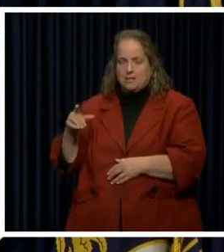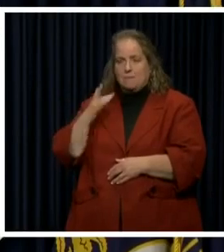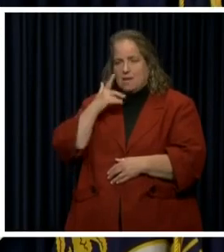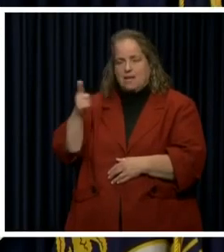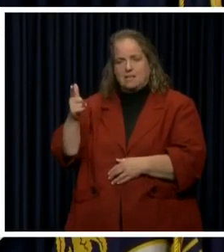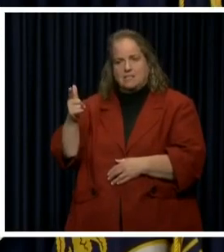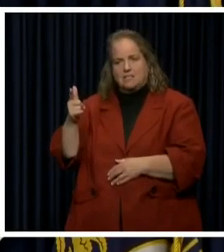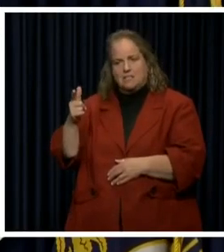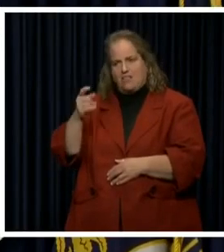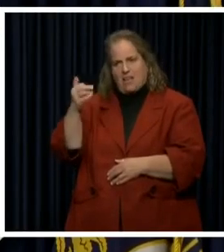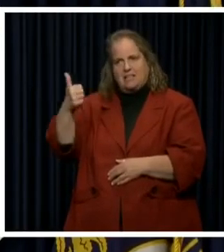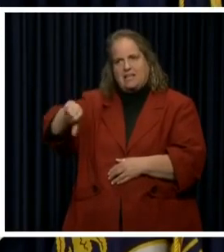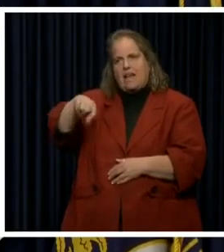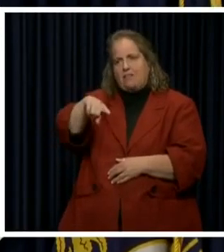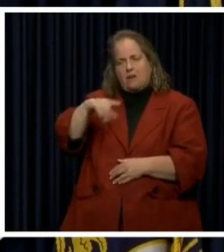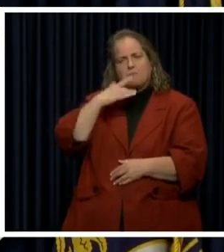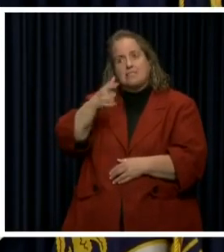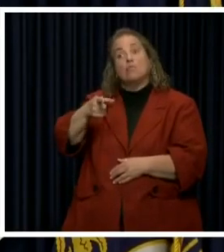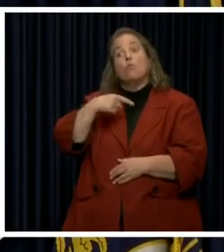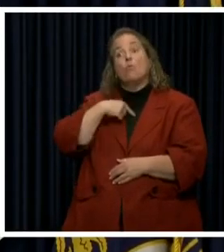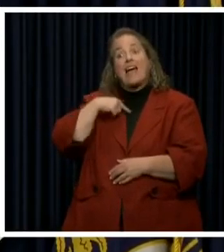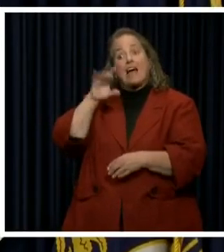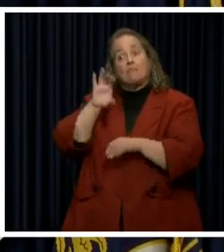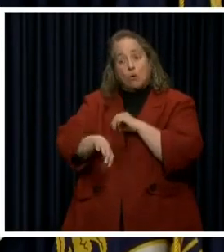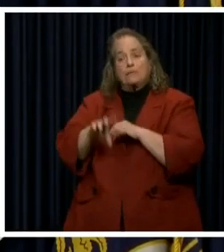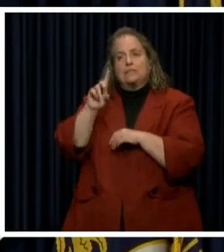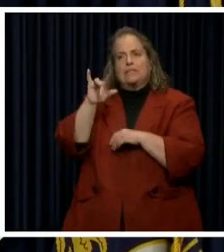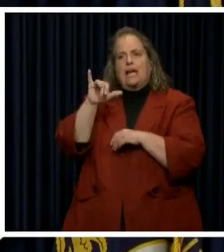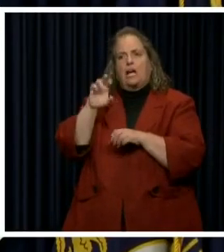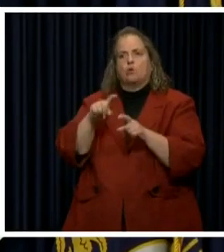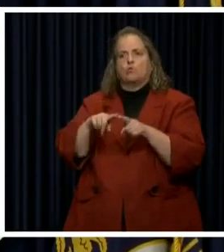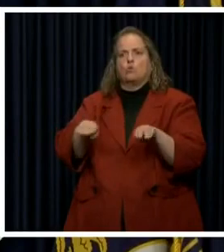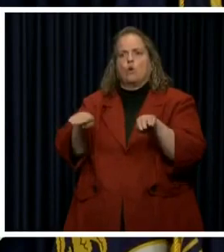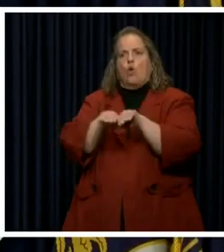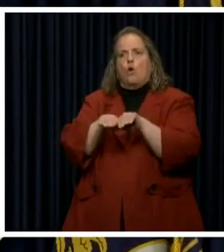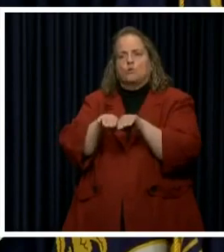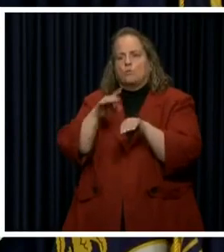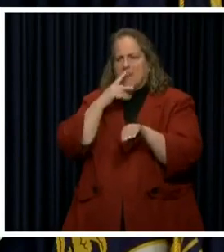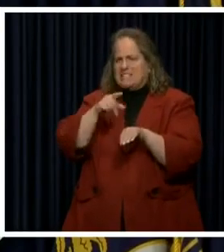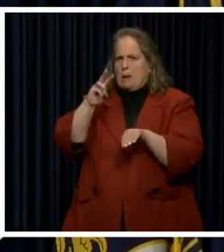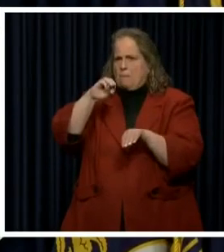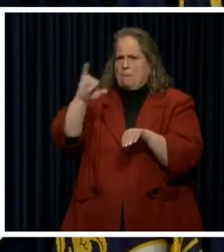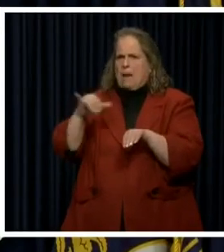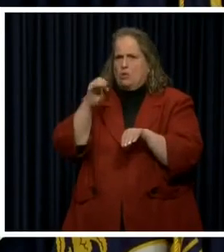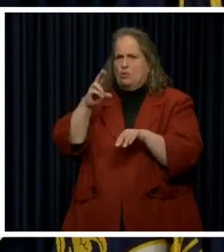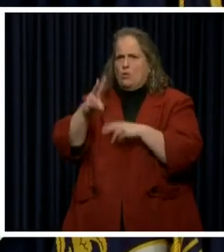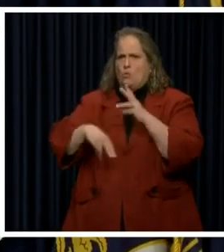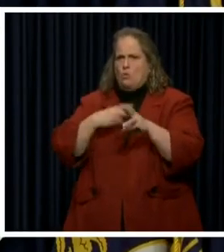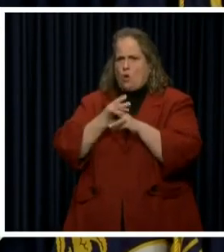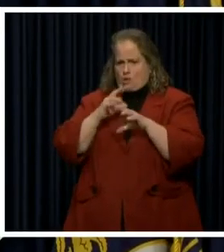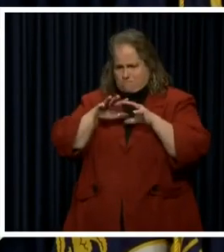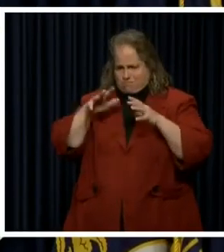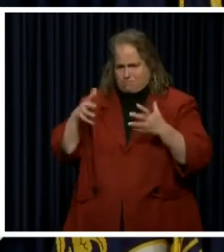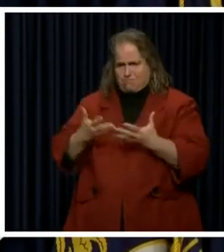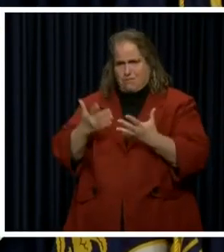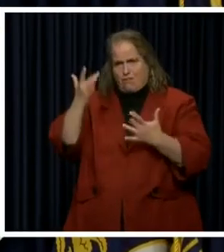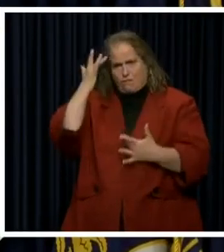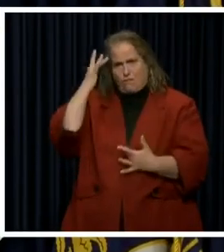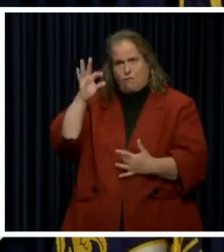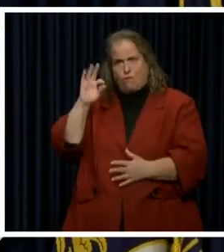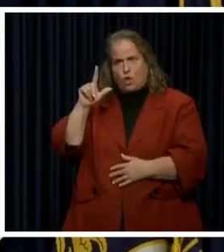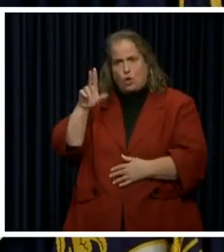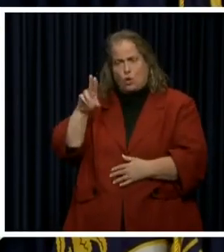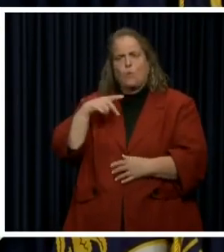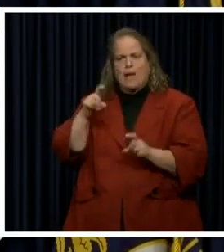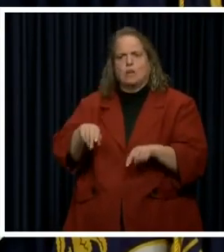close, we were doing what we do in every major outbreak. When there's major outbreaks of the flu, we look at